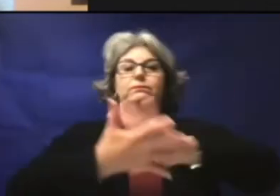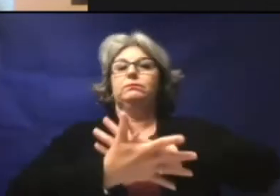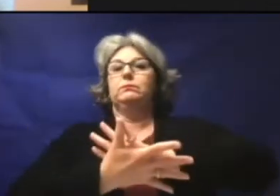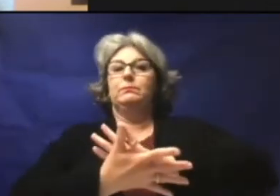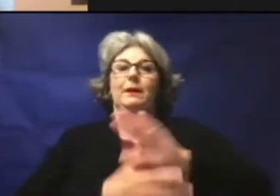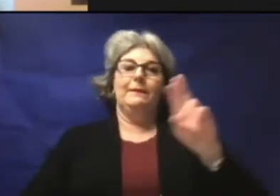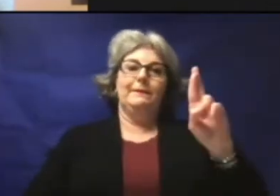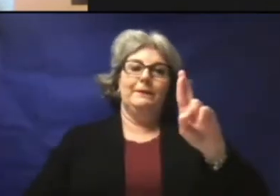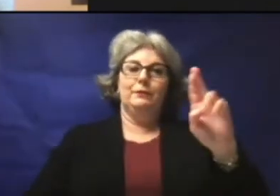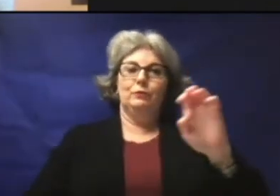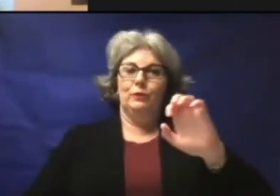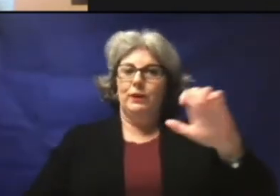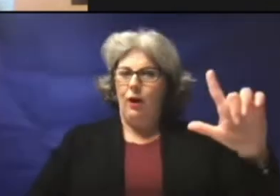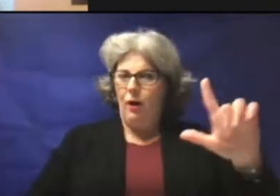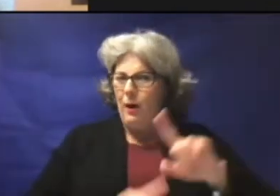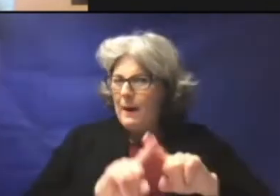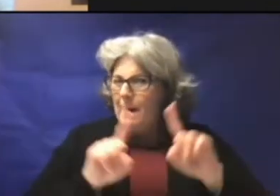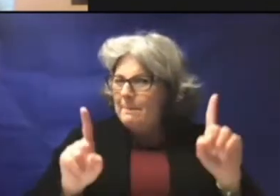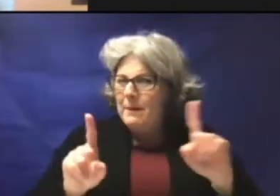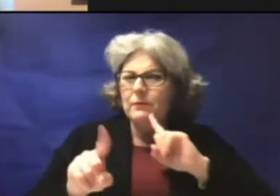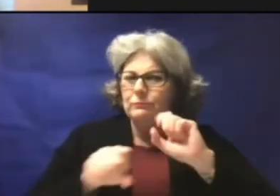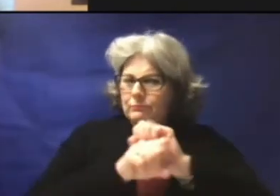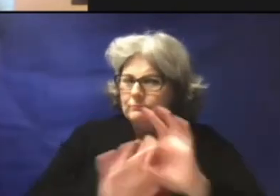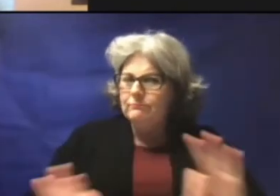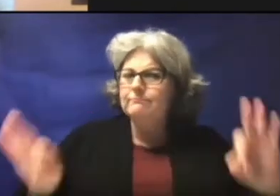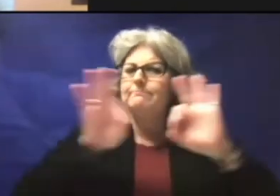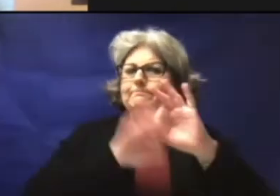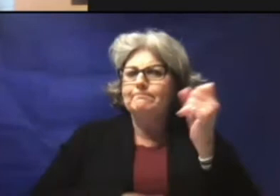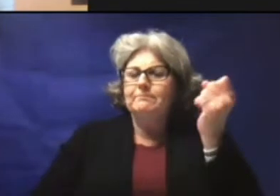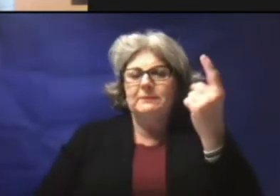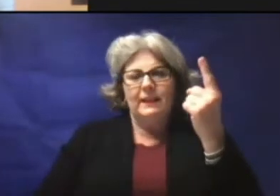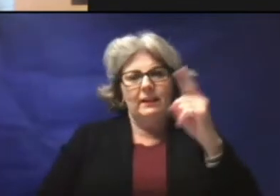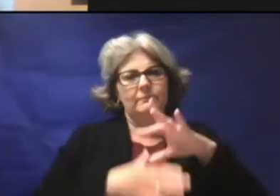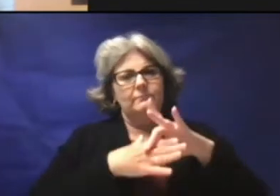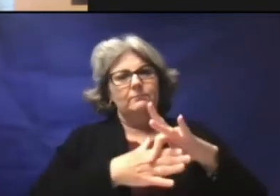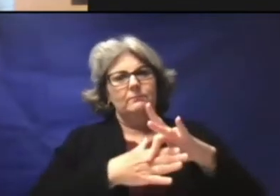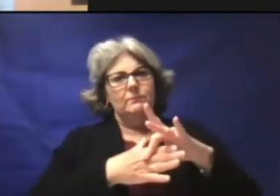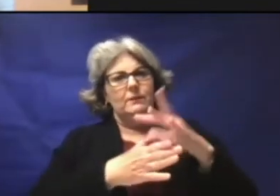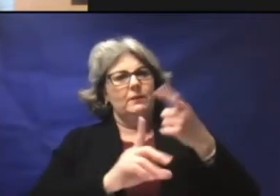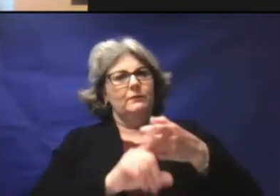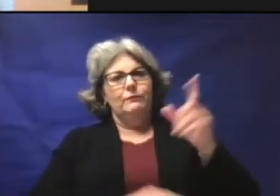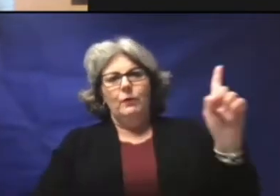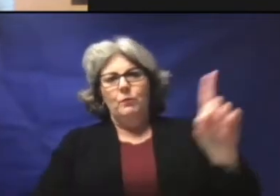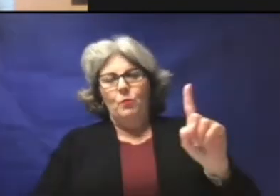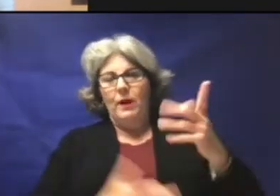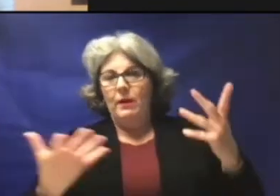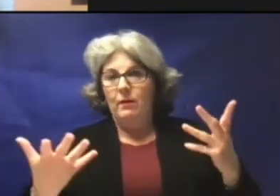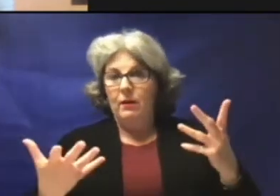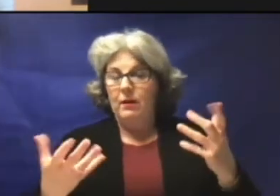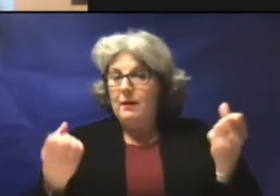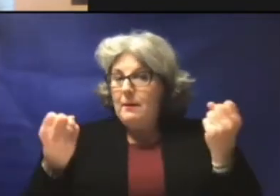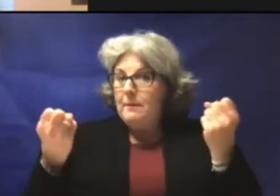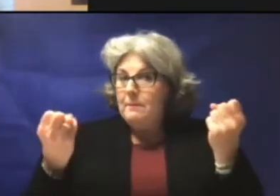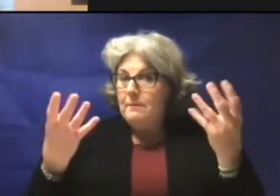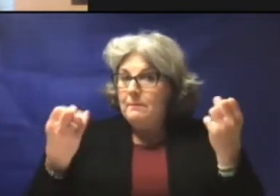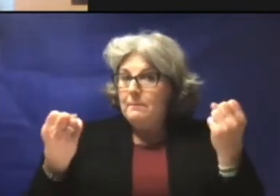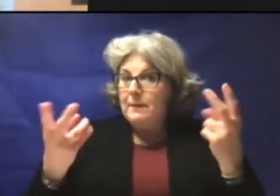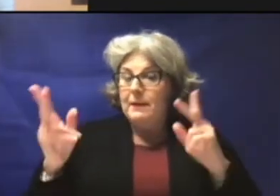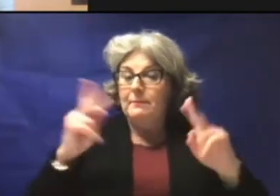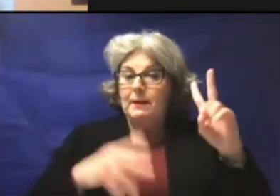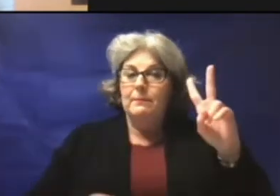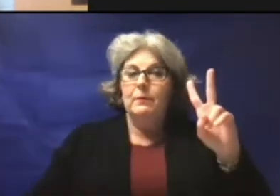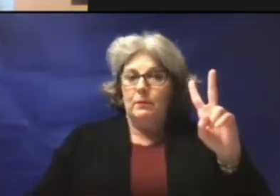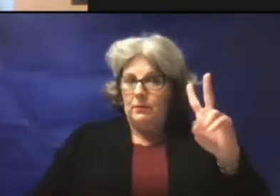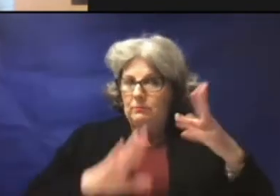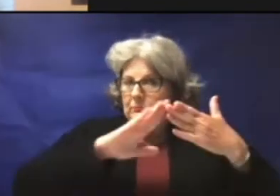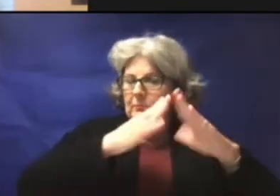recall, but it's so important to understand the context of where this came from. I know for so many Vietnamese community members,